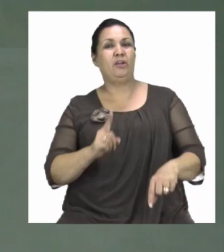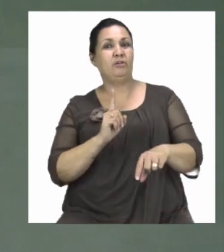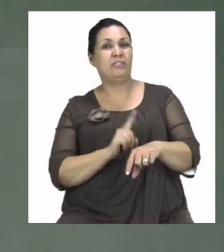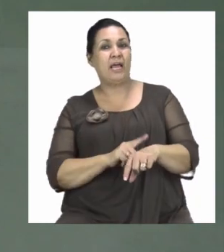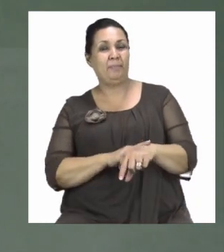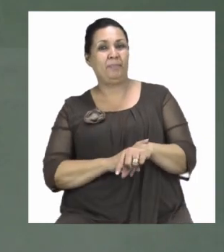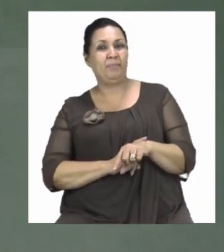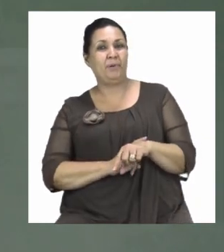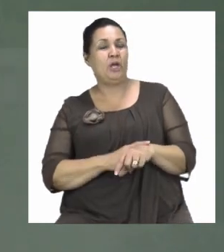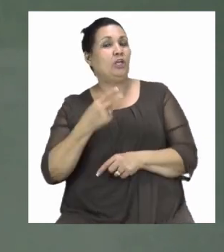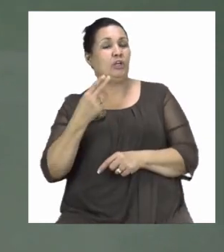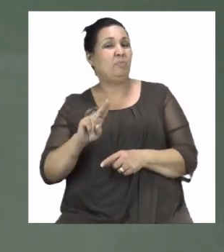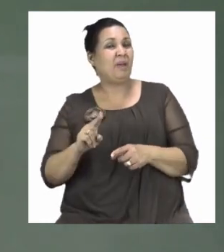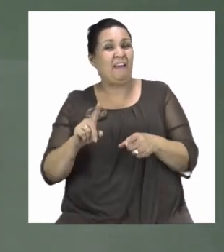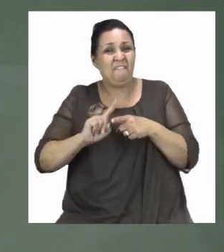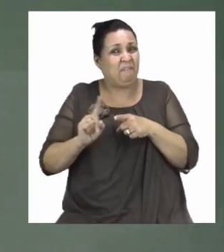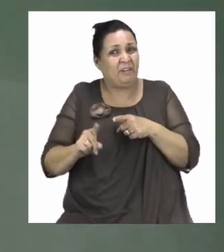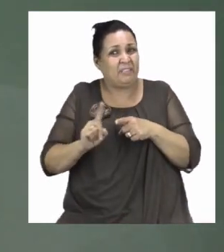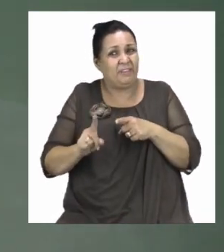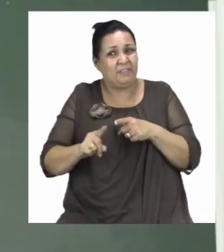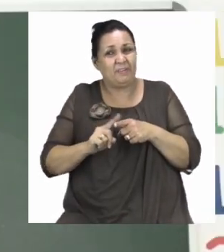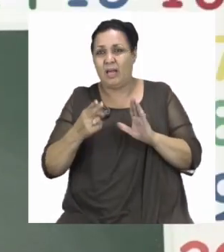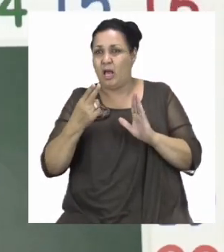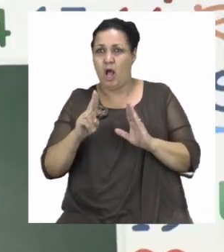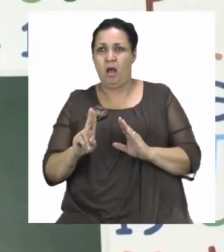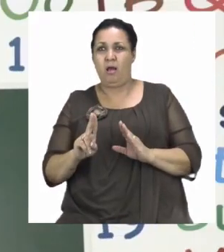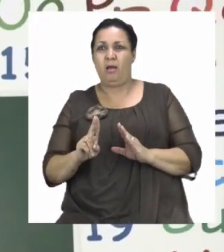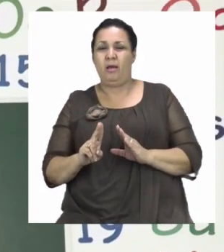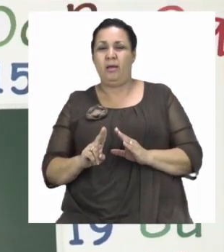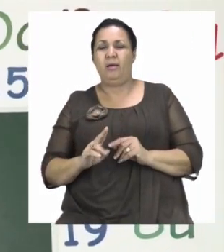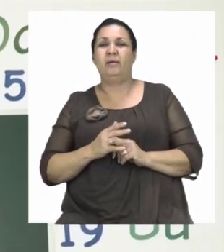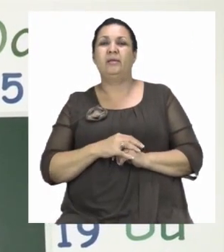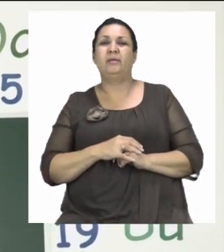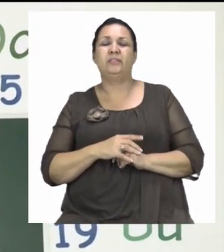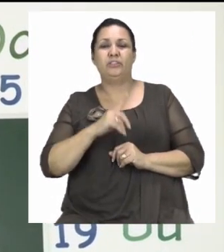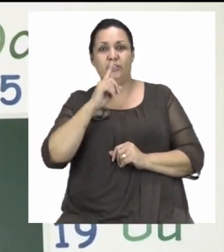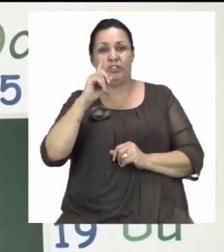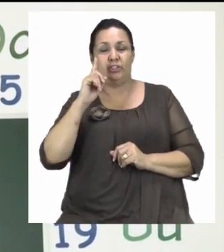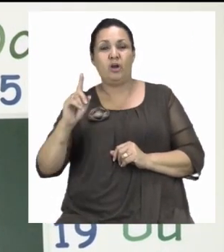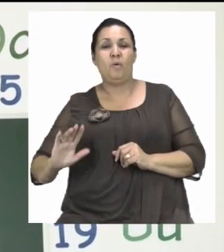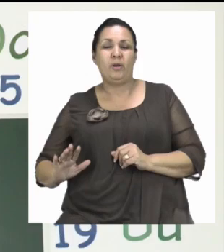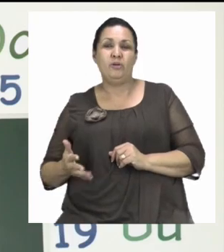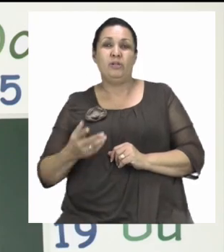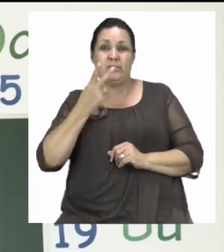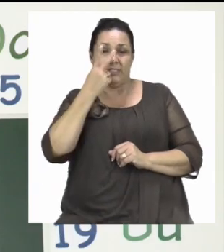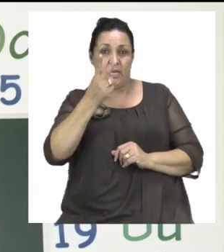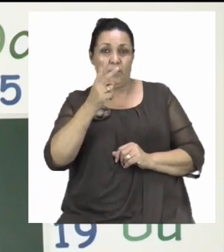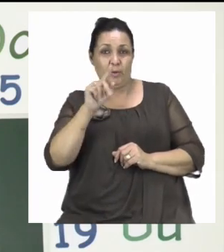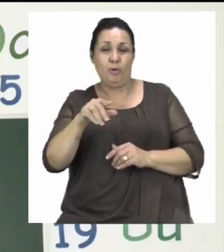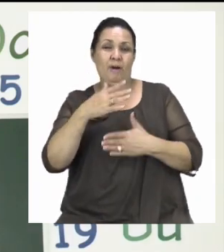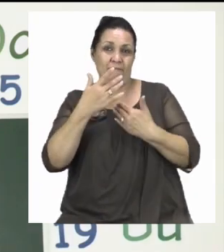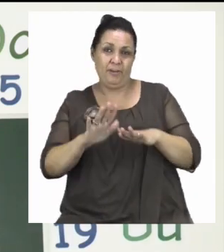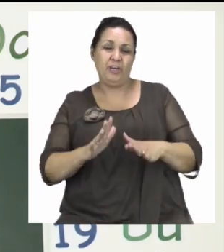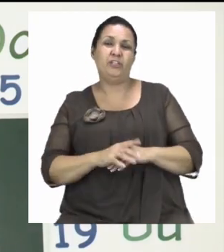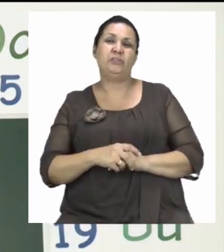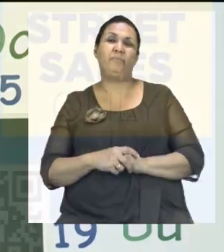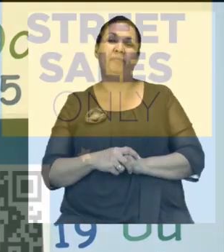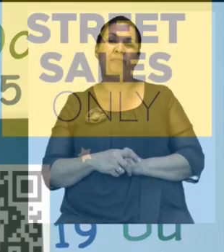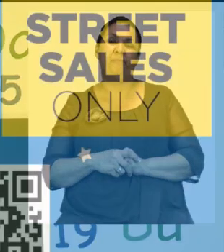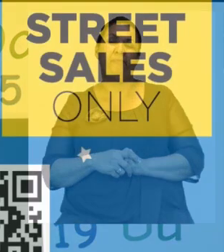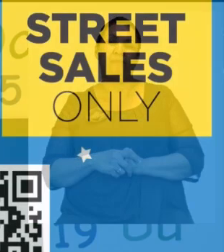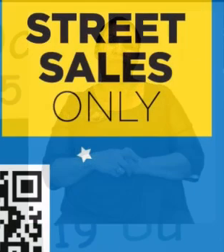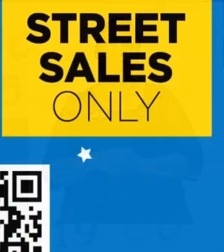Please do not rush. And I will see you when you are done or after this short advert